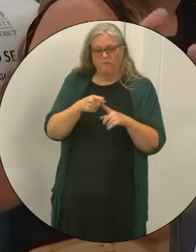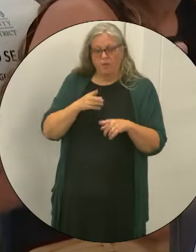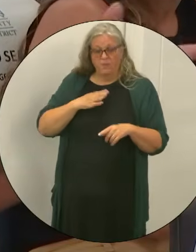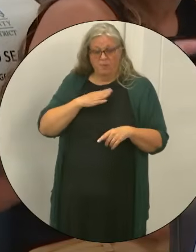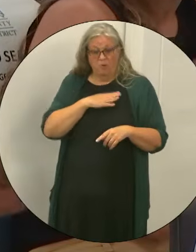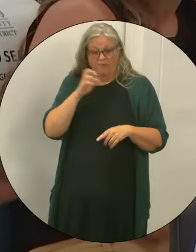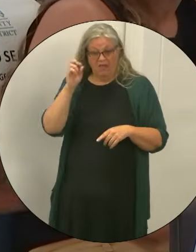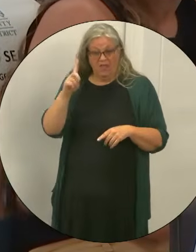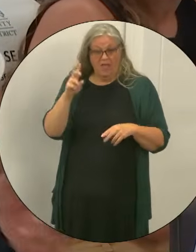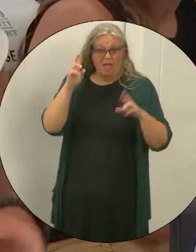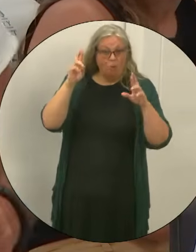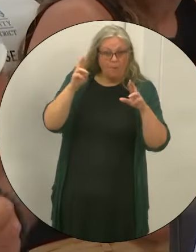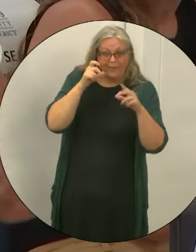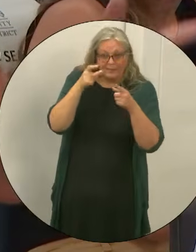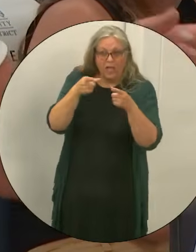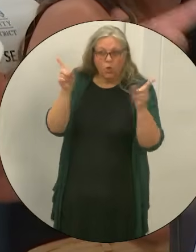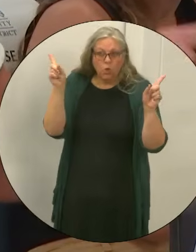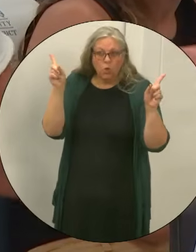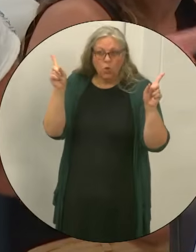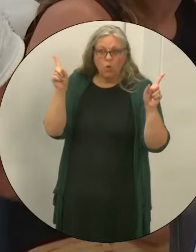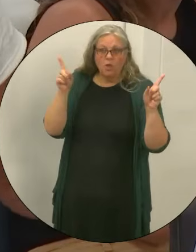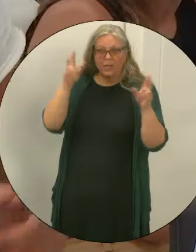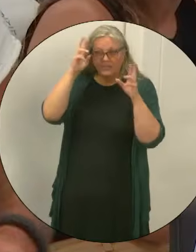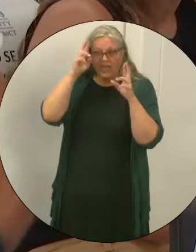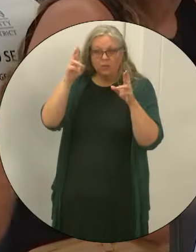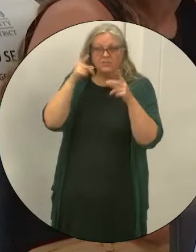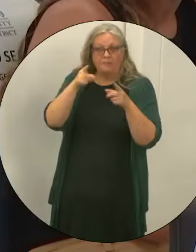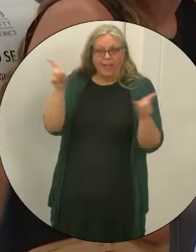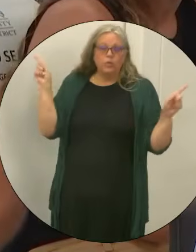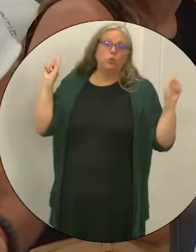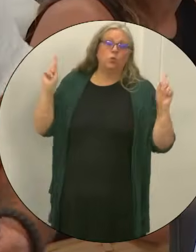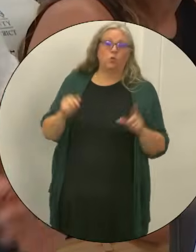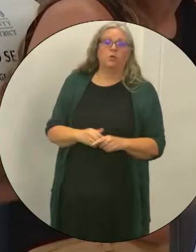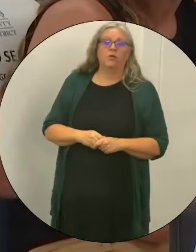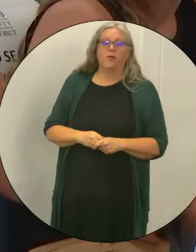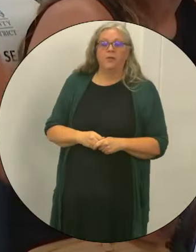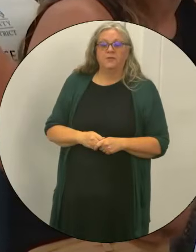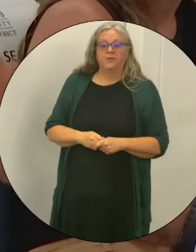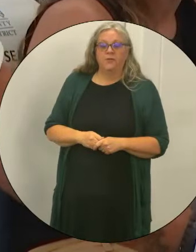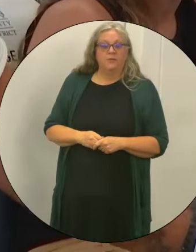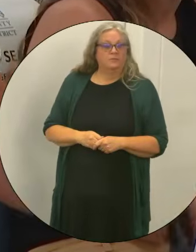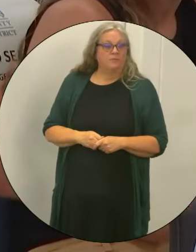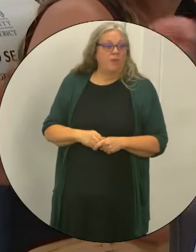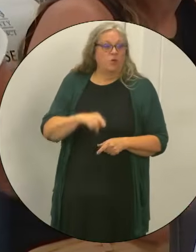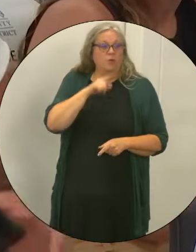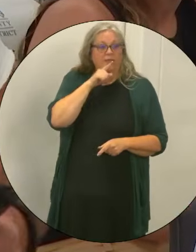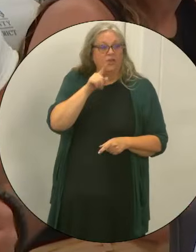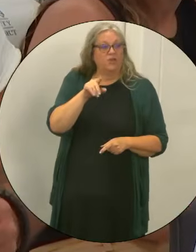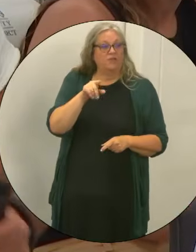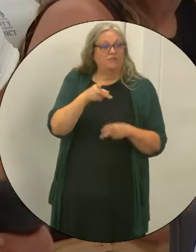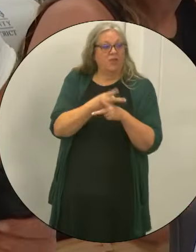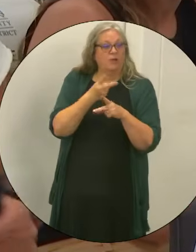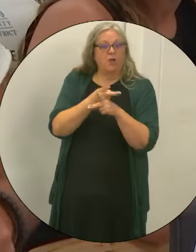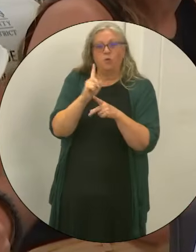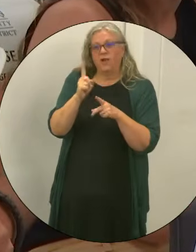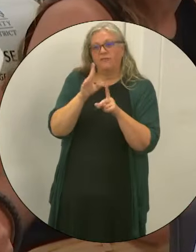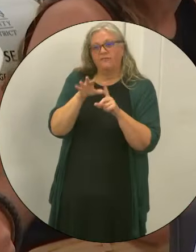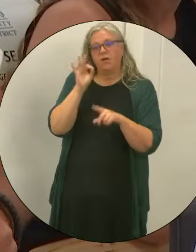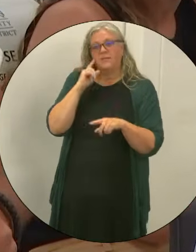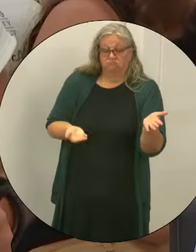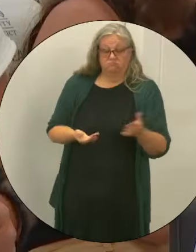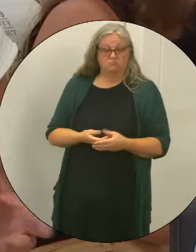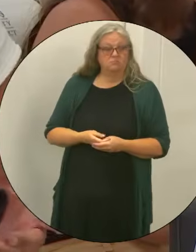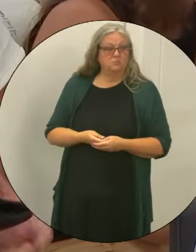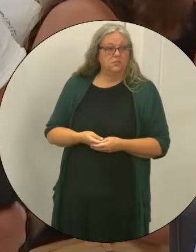I'm hoping it wasn't you, because I actually respect you. But you really should find out where that came from, because that is tampering with a federal